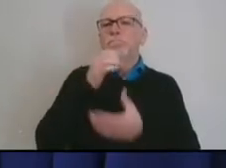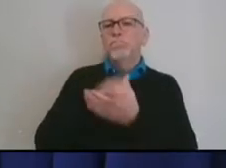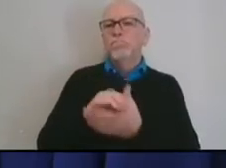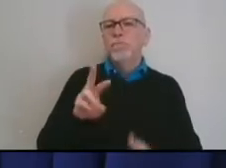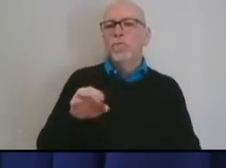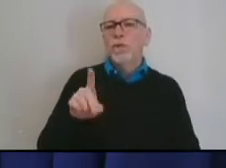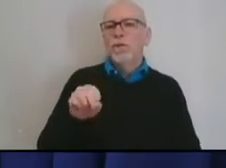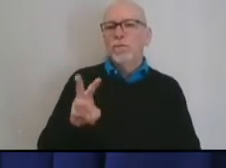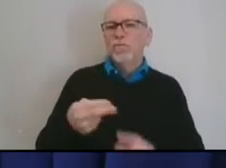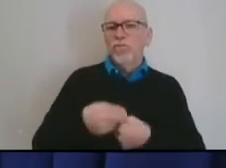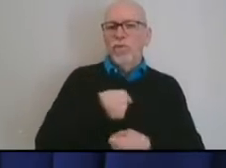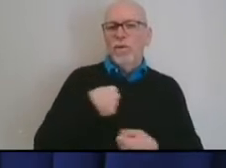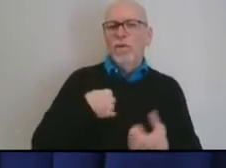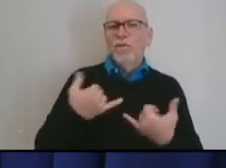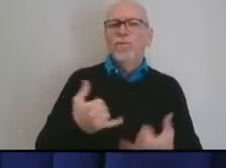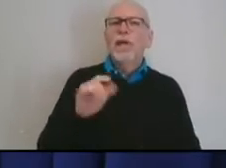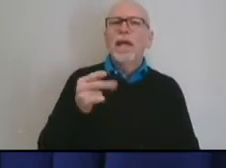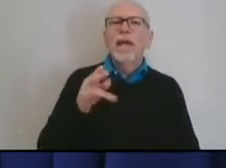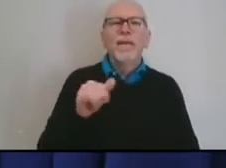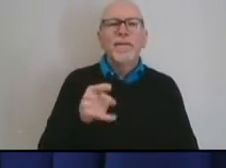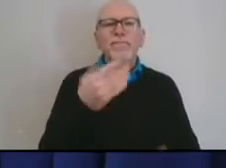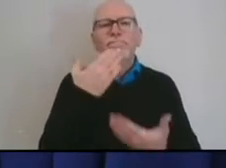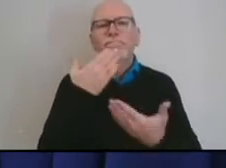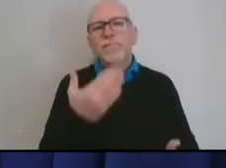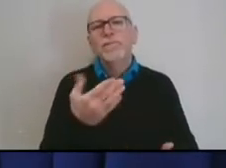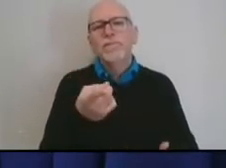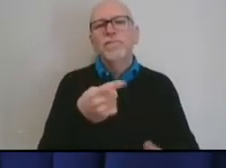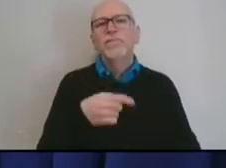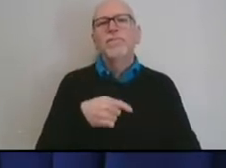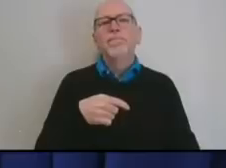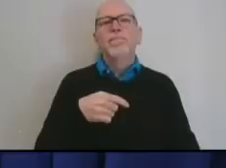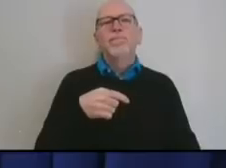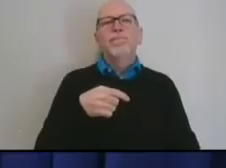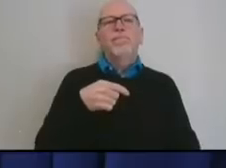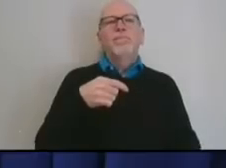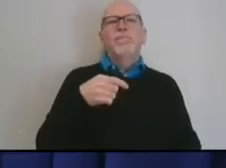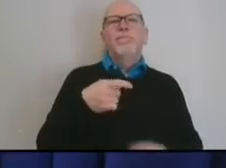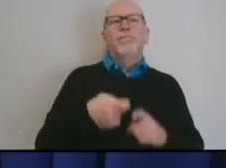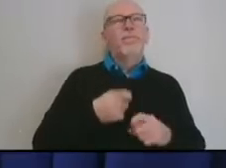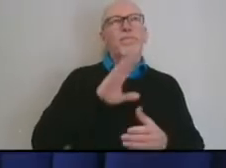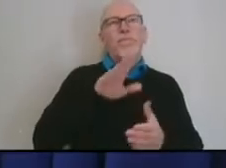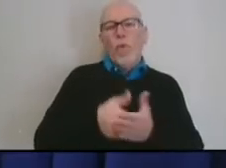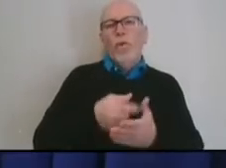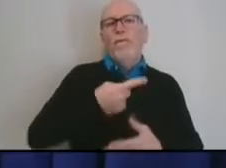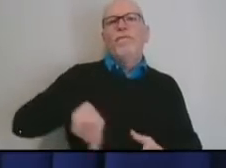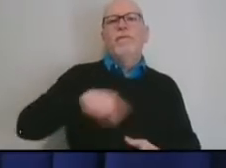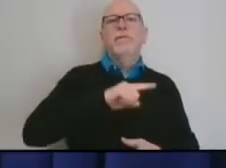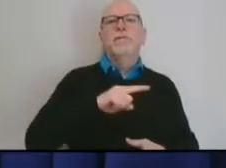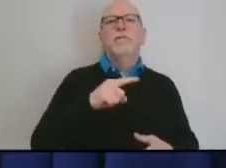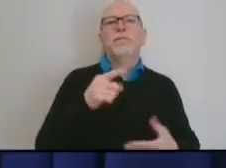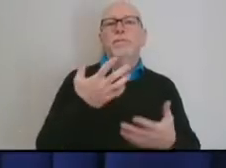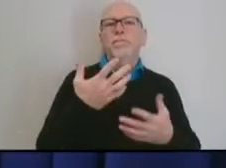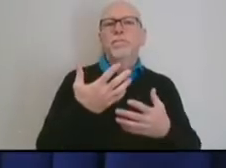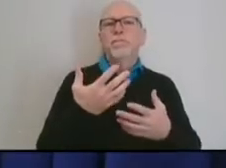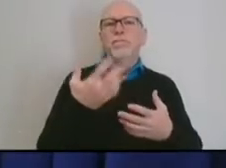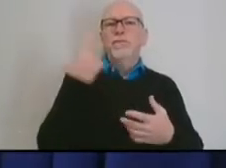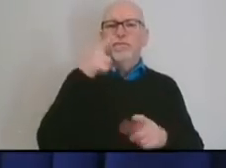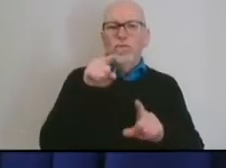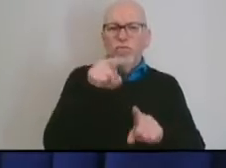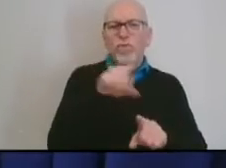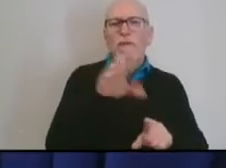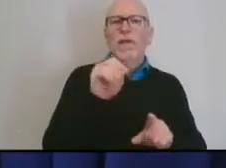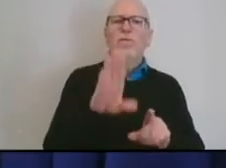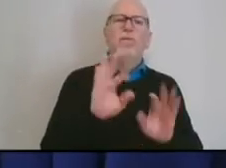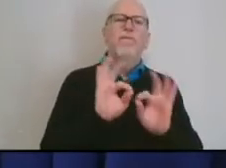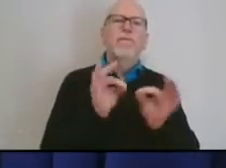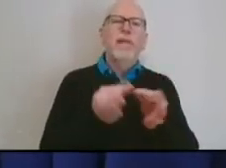us today. And Kathy, thank you from all of us here for you and your family,